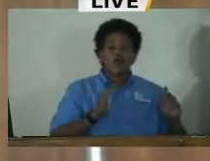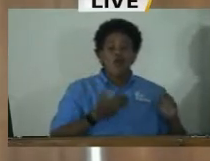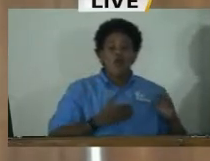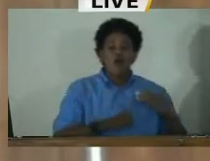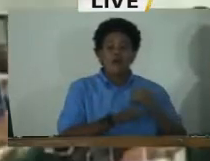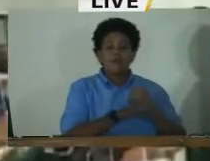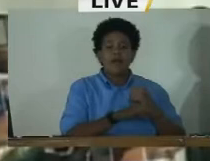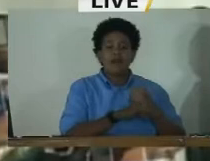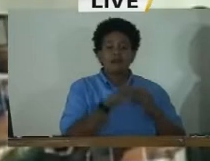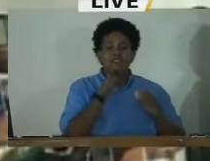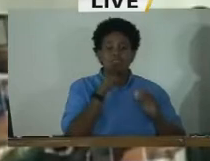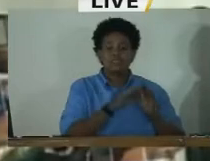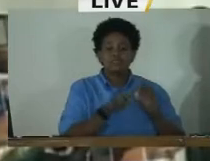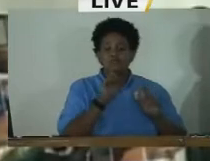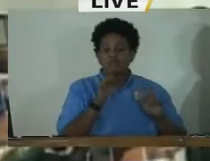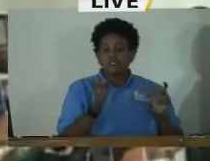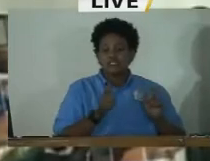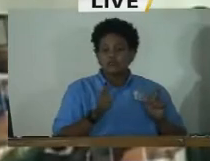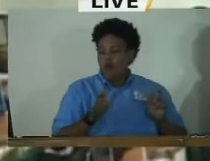Speaker, just too small.